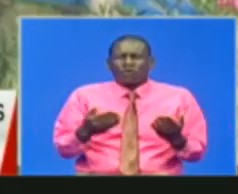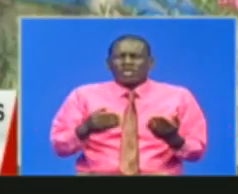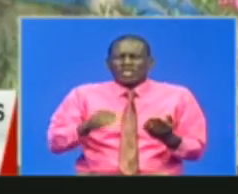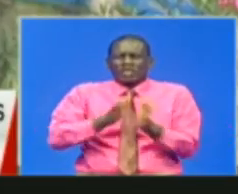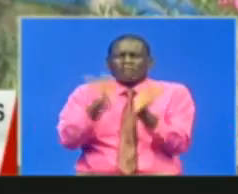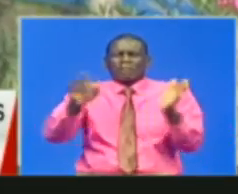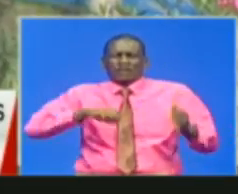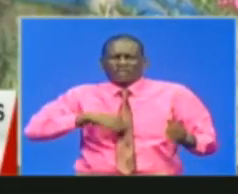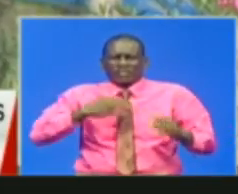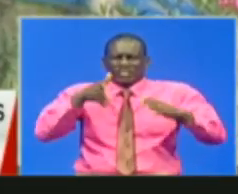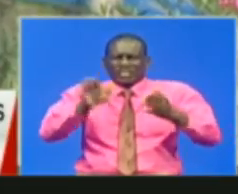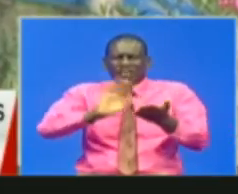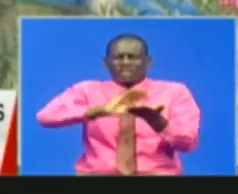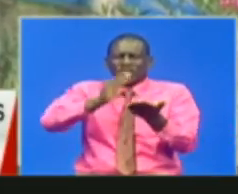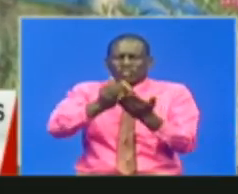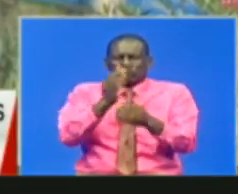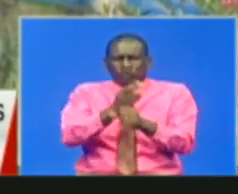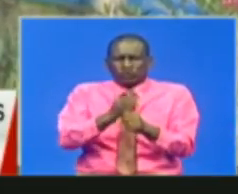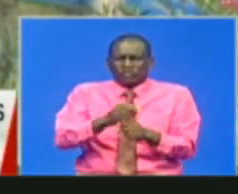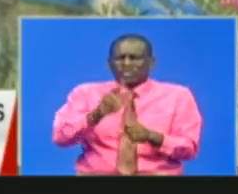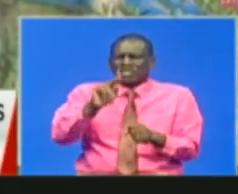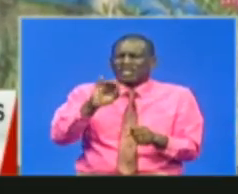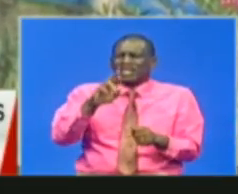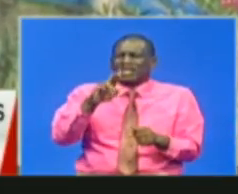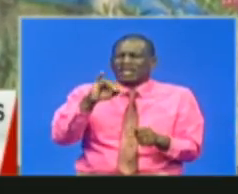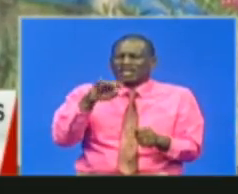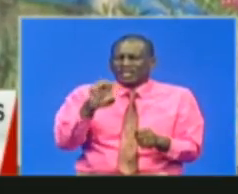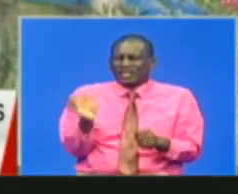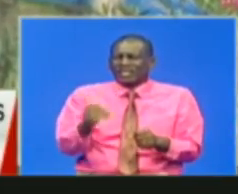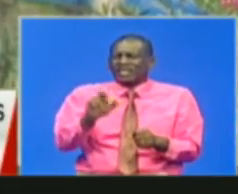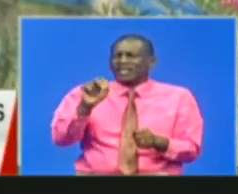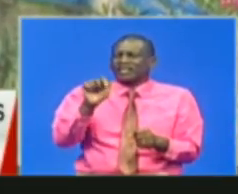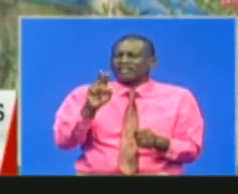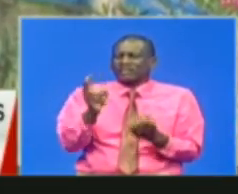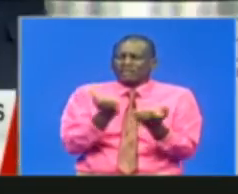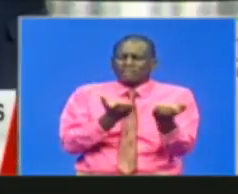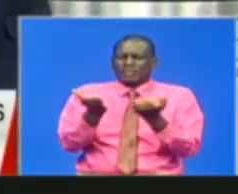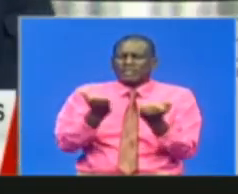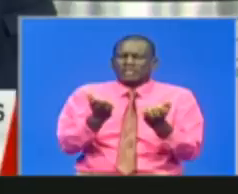spent. Lillian Kiarie, NTV Business.